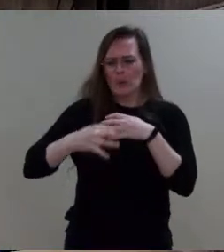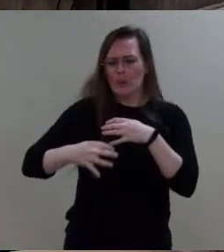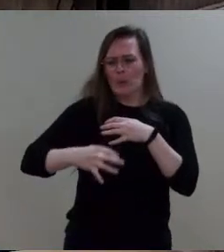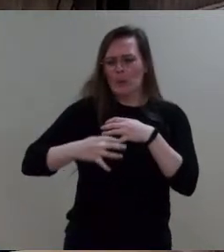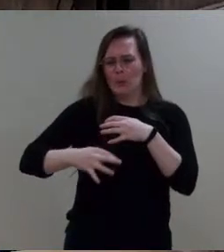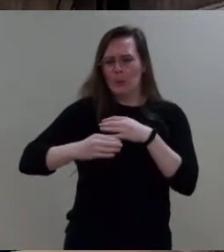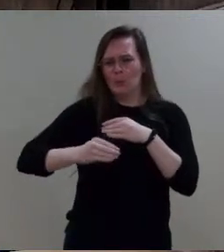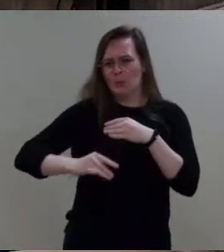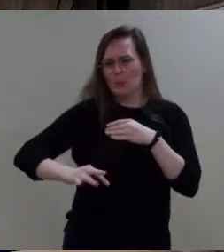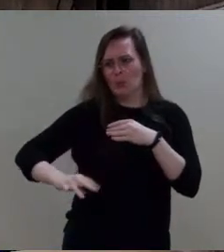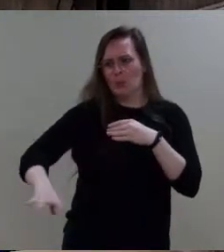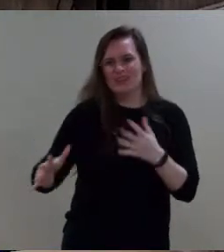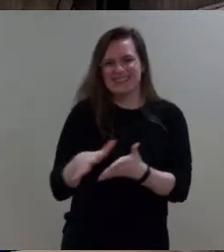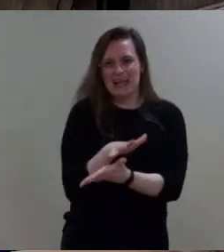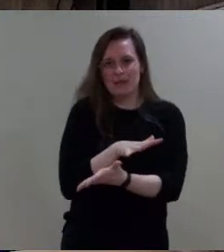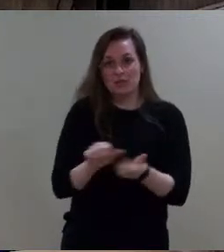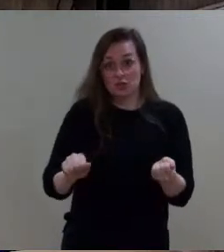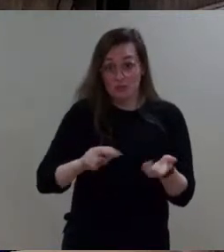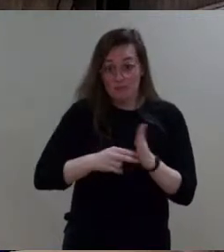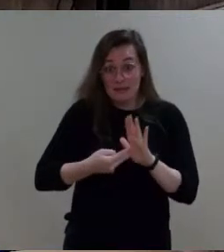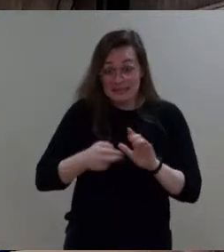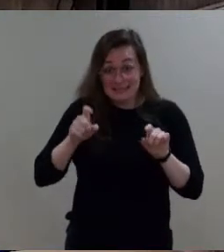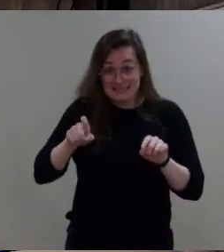about it? We don't have a pool in Kentville anymore?